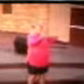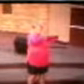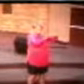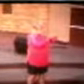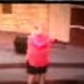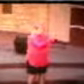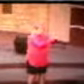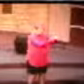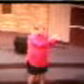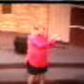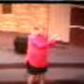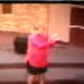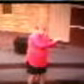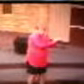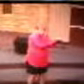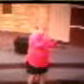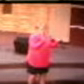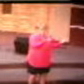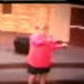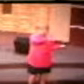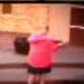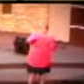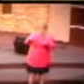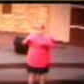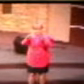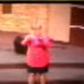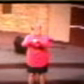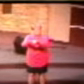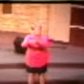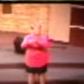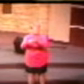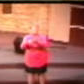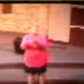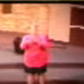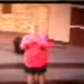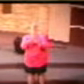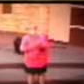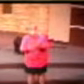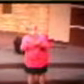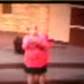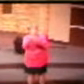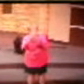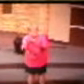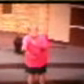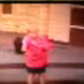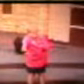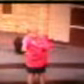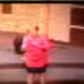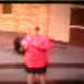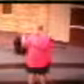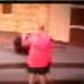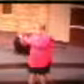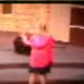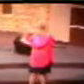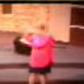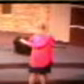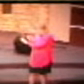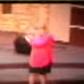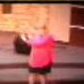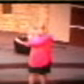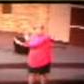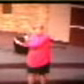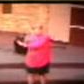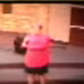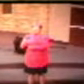said, "You know what? James and Kay's little old couple, said, "We look after the old couple across the street. They're both in wheelchairs." He said,